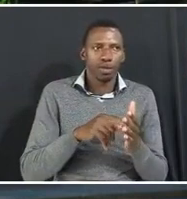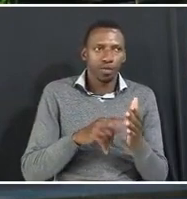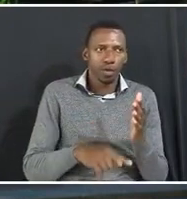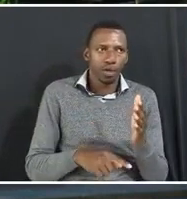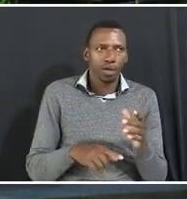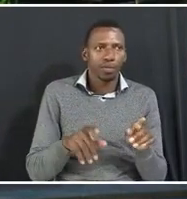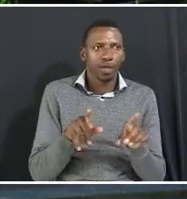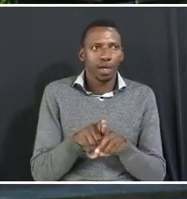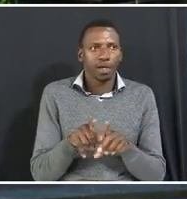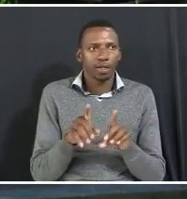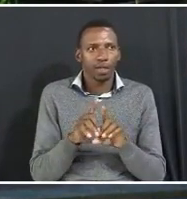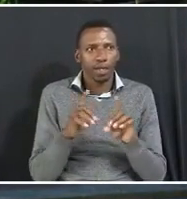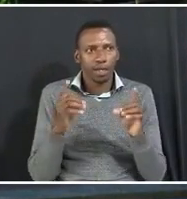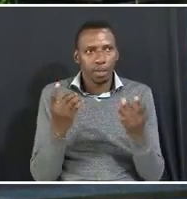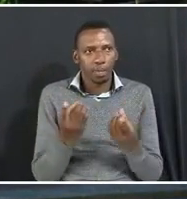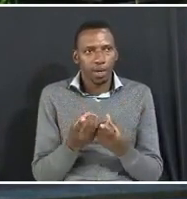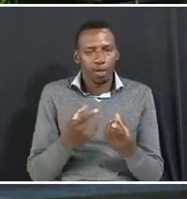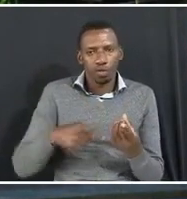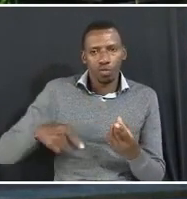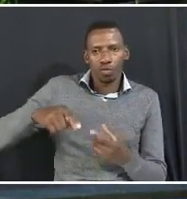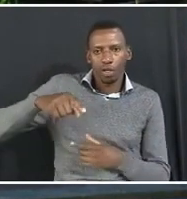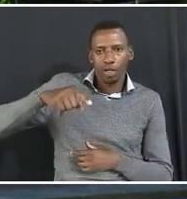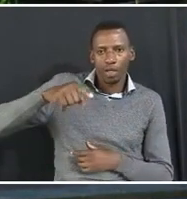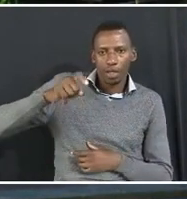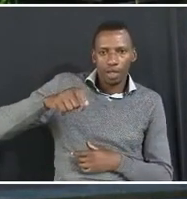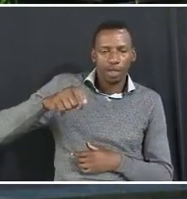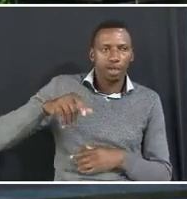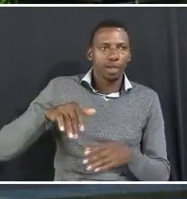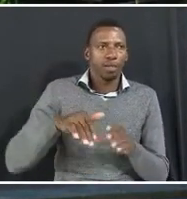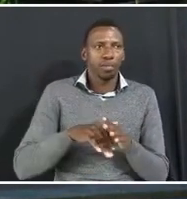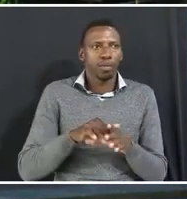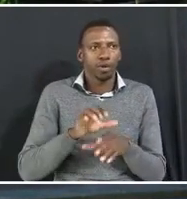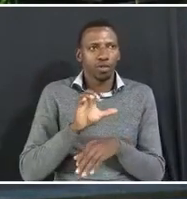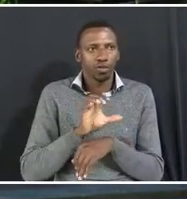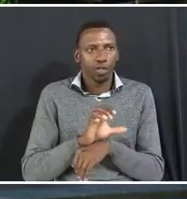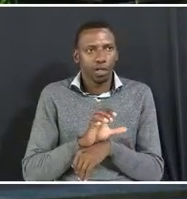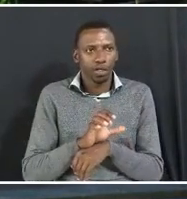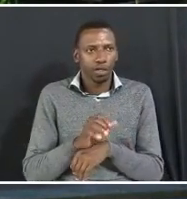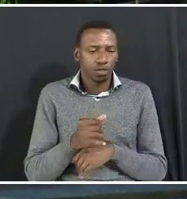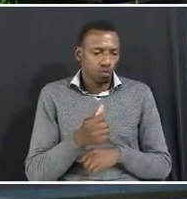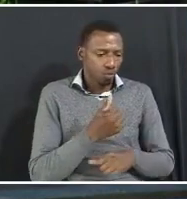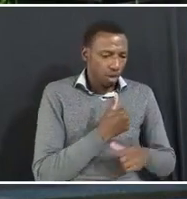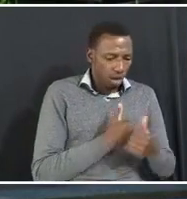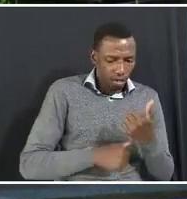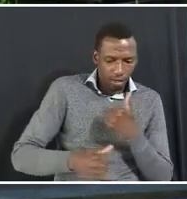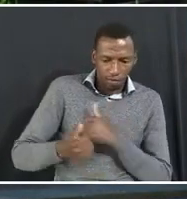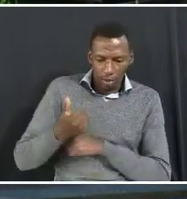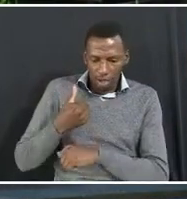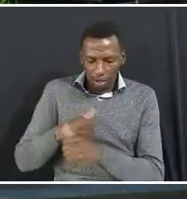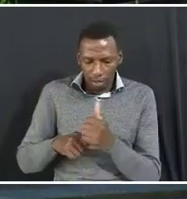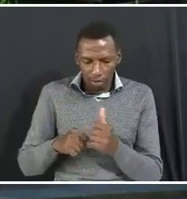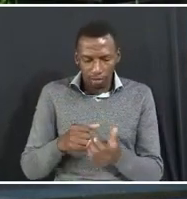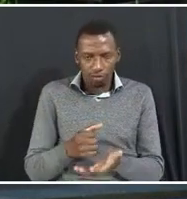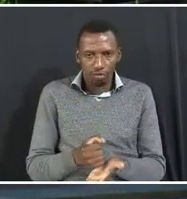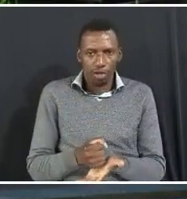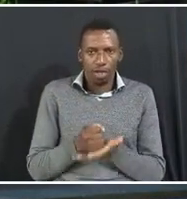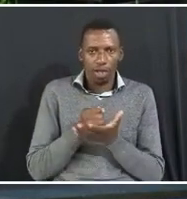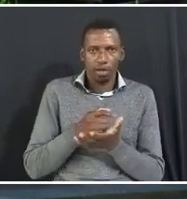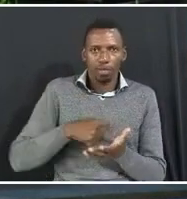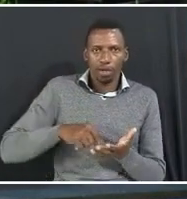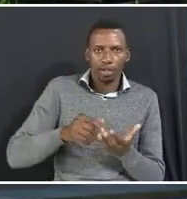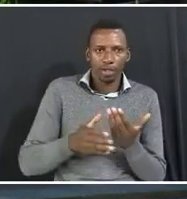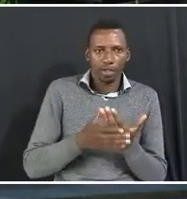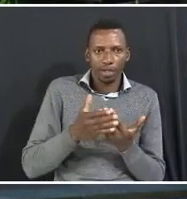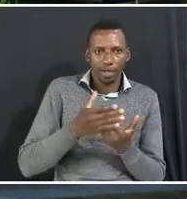as a department, we need members of the church to be active to help us take care of